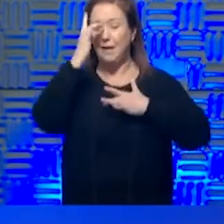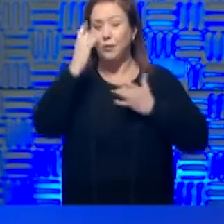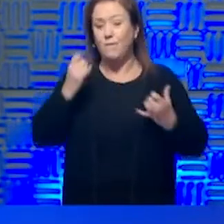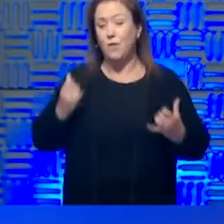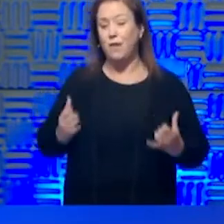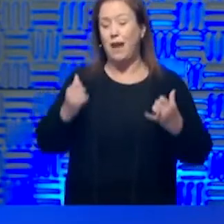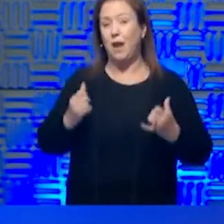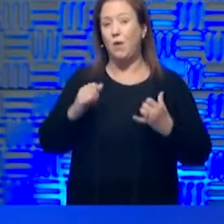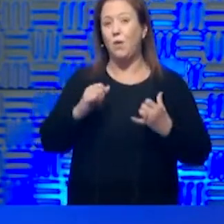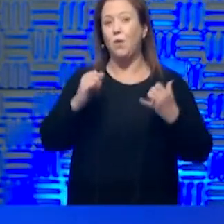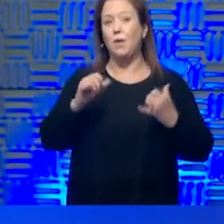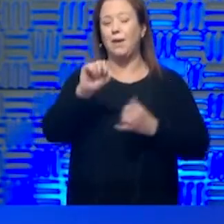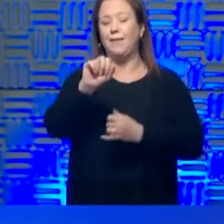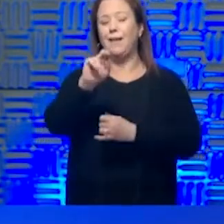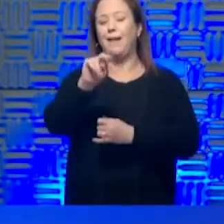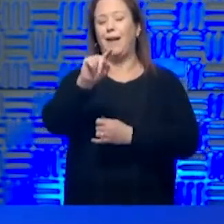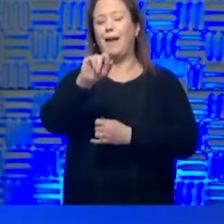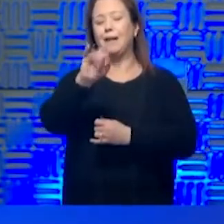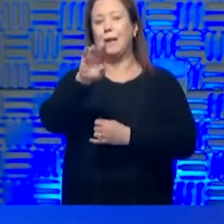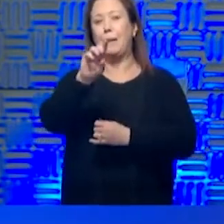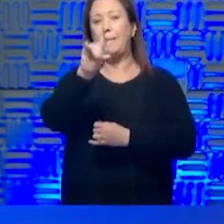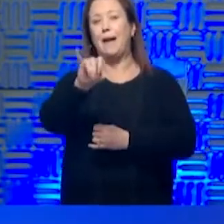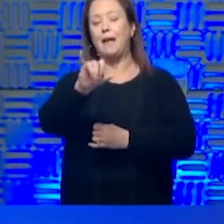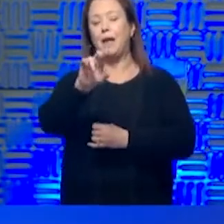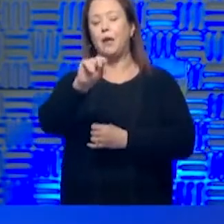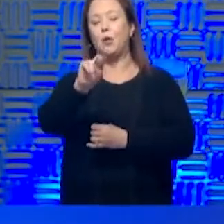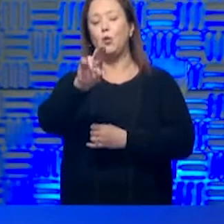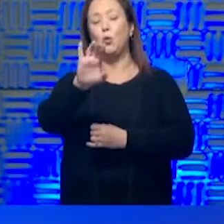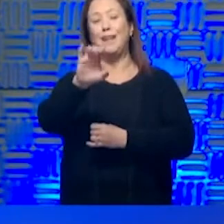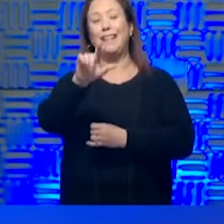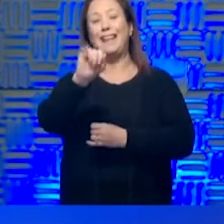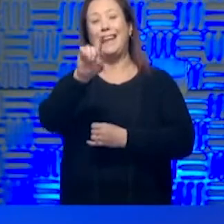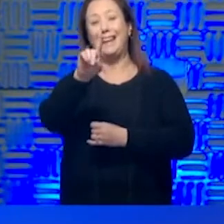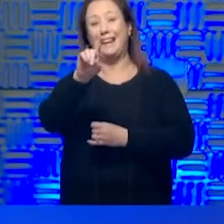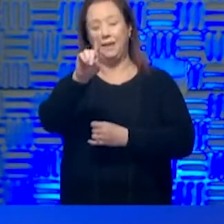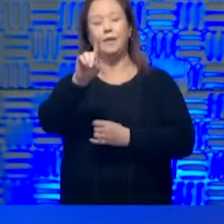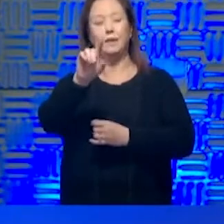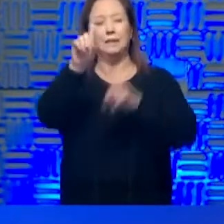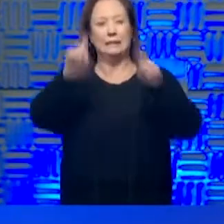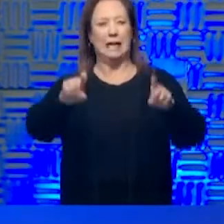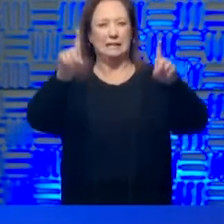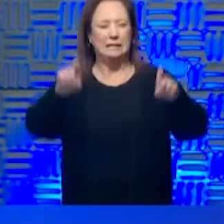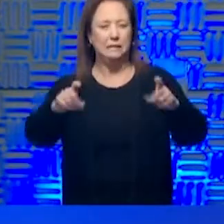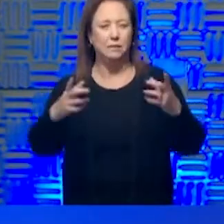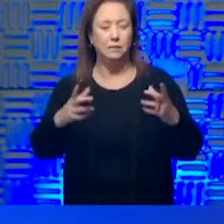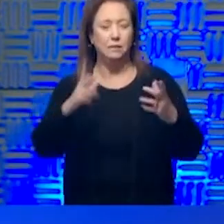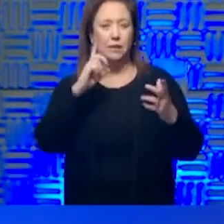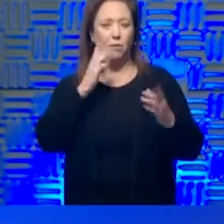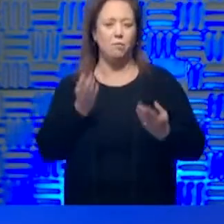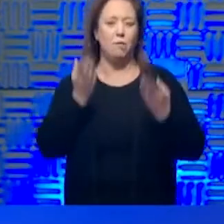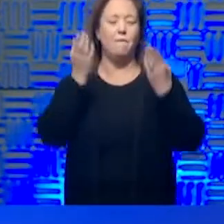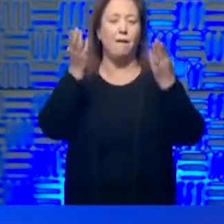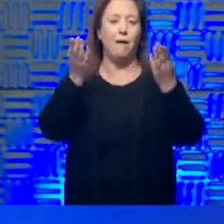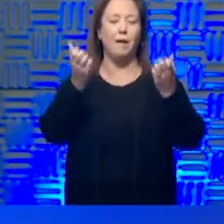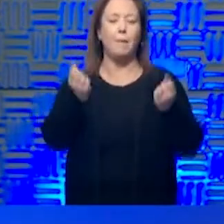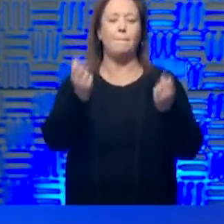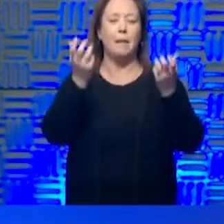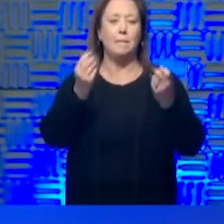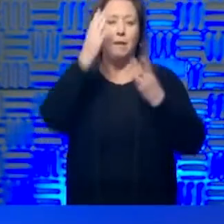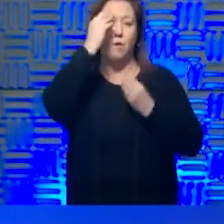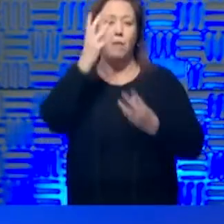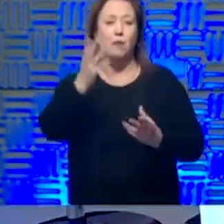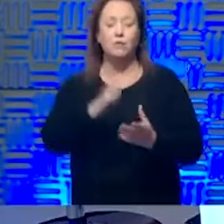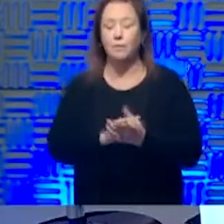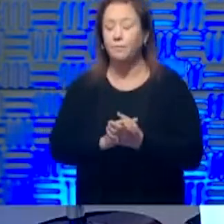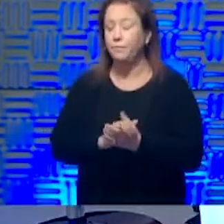the nucleic acid test. But I think moving forward, it will provide us with a lot of data and a lot of information to use. And there are